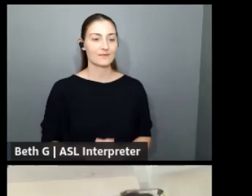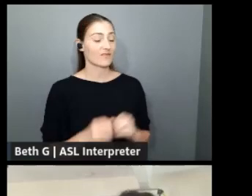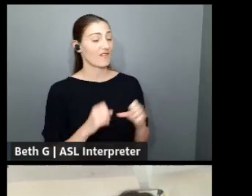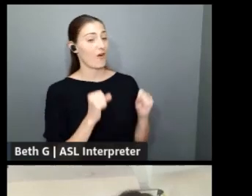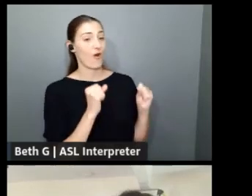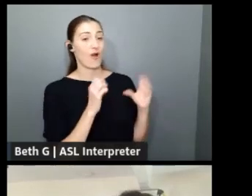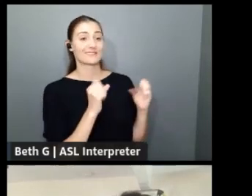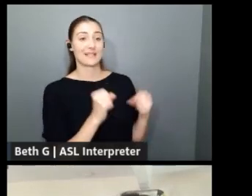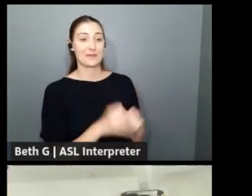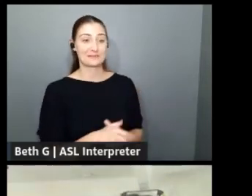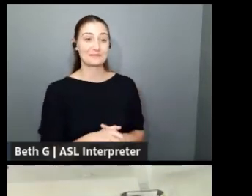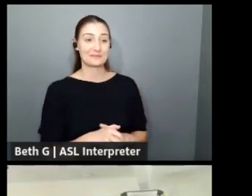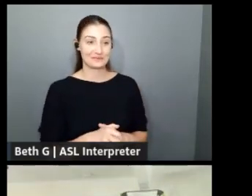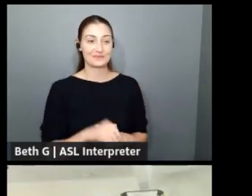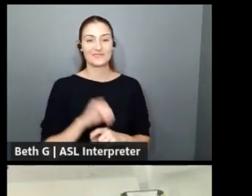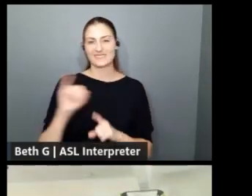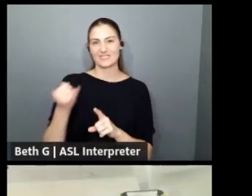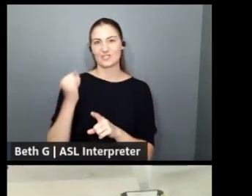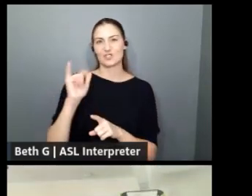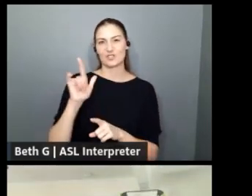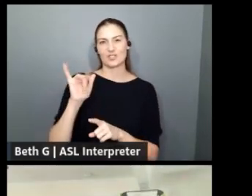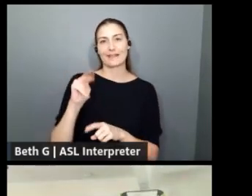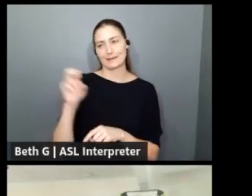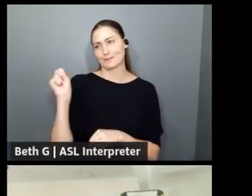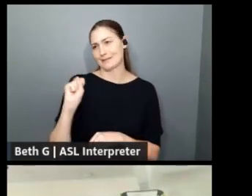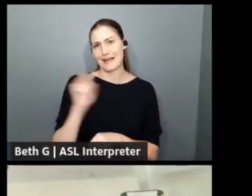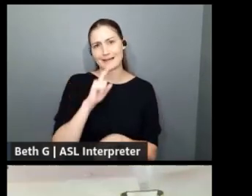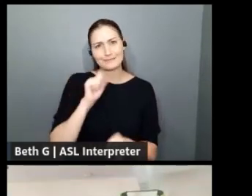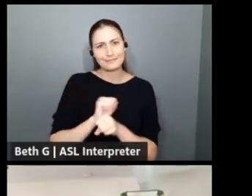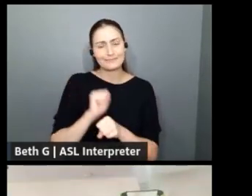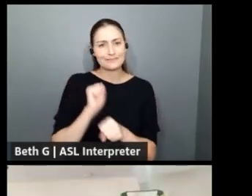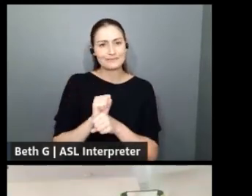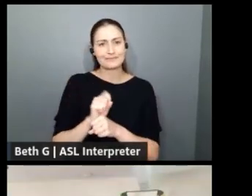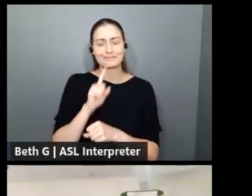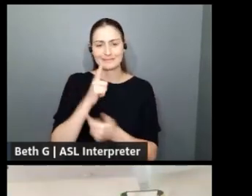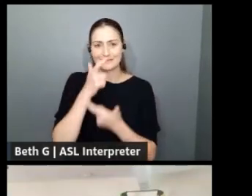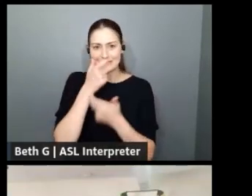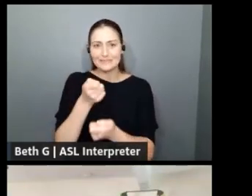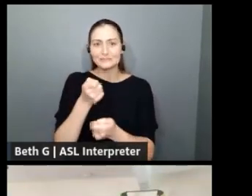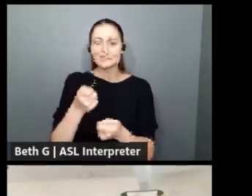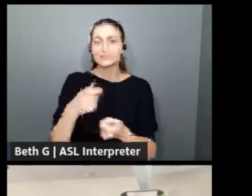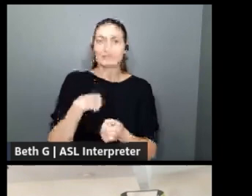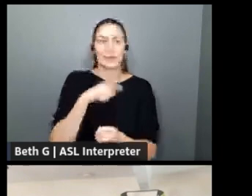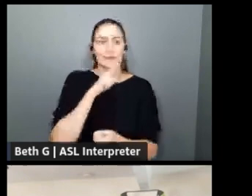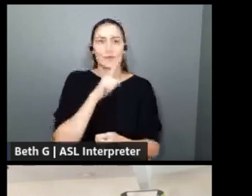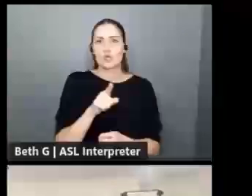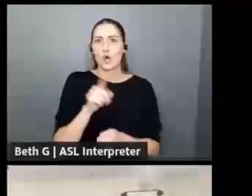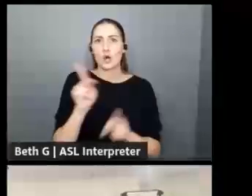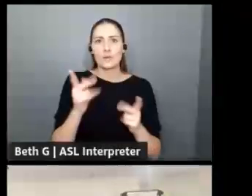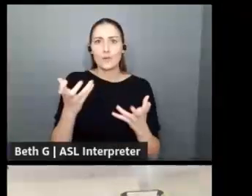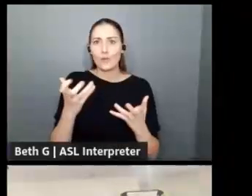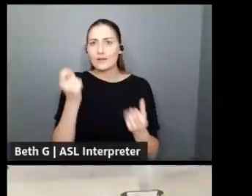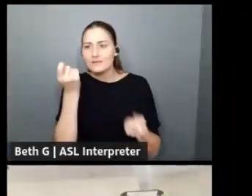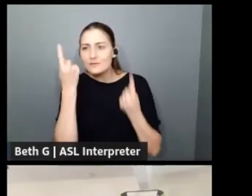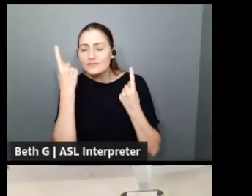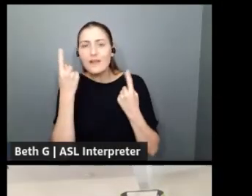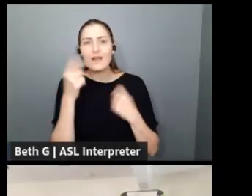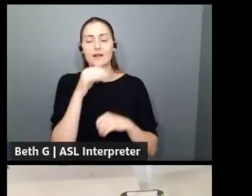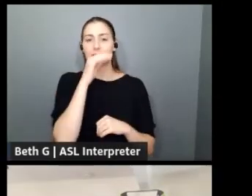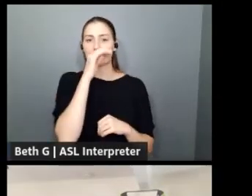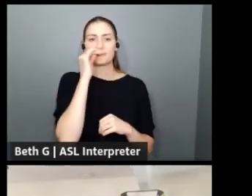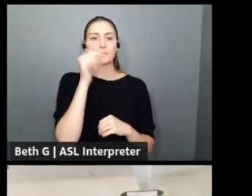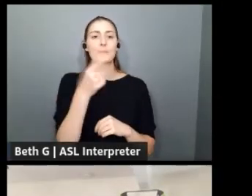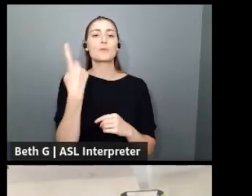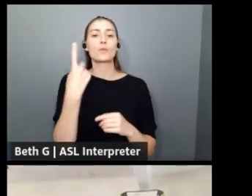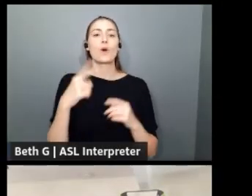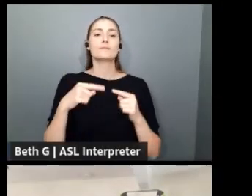Yeah, it really is. I mean, I'm sure people would love to be able to understand, like we saw this as one example of iterating through a